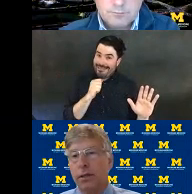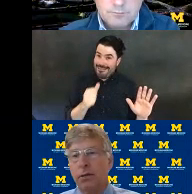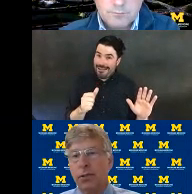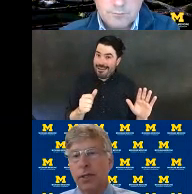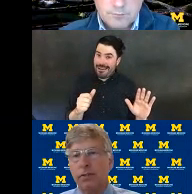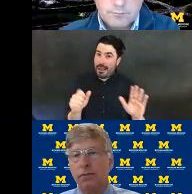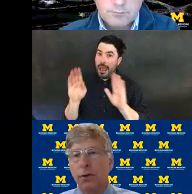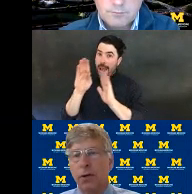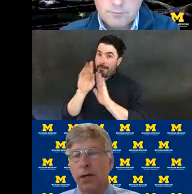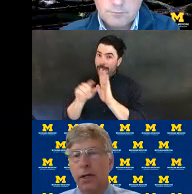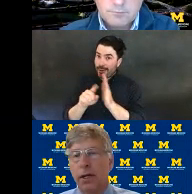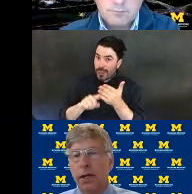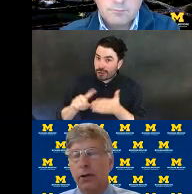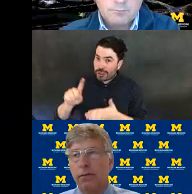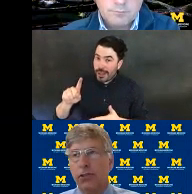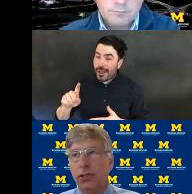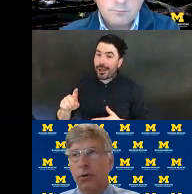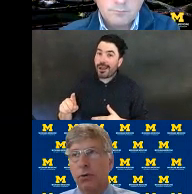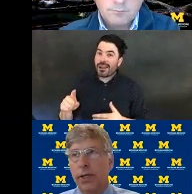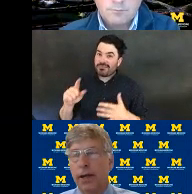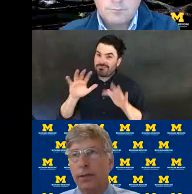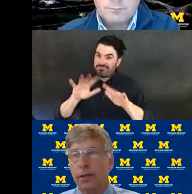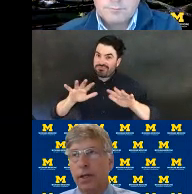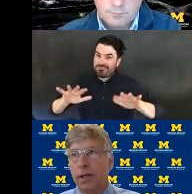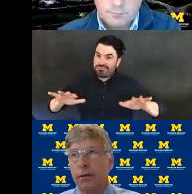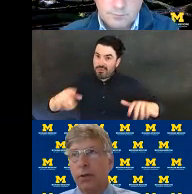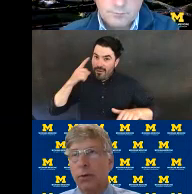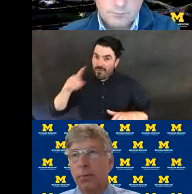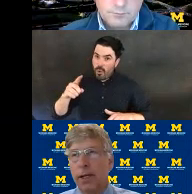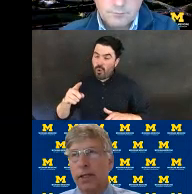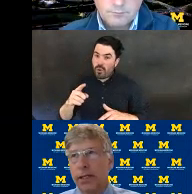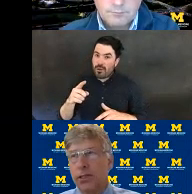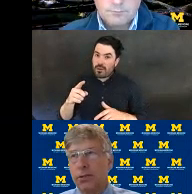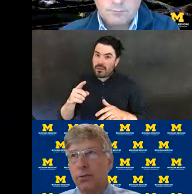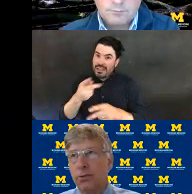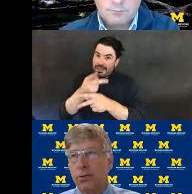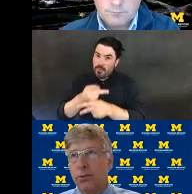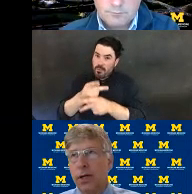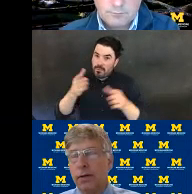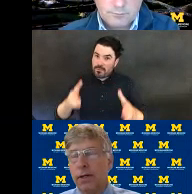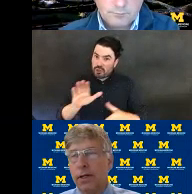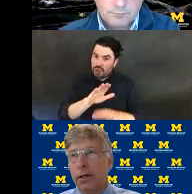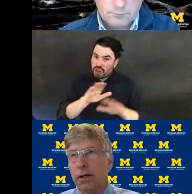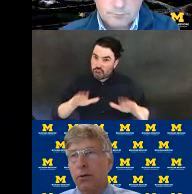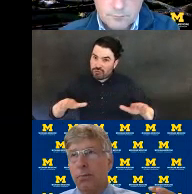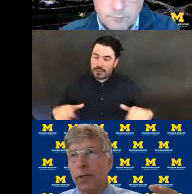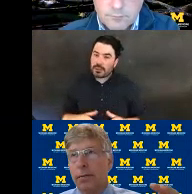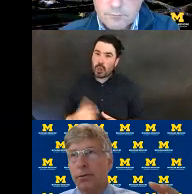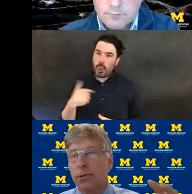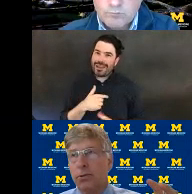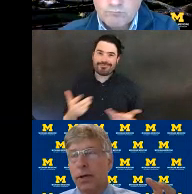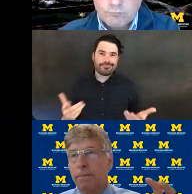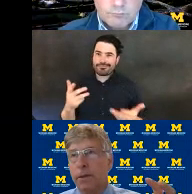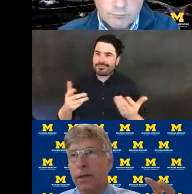checks and those things for caregivers. So we have to whether we're going to make links to or be